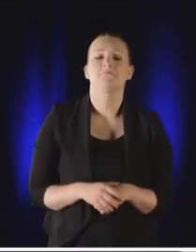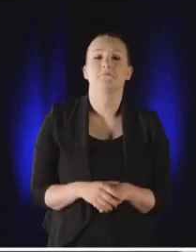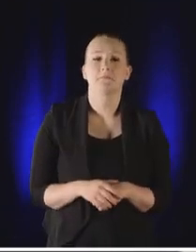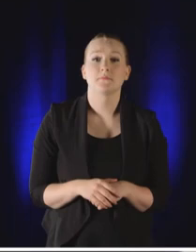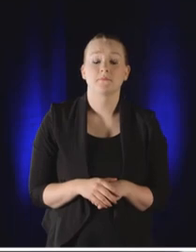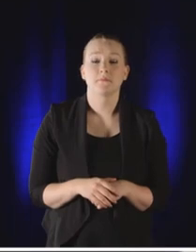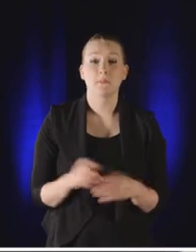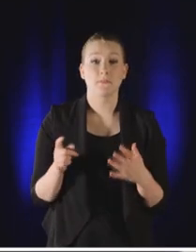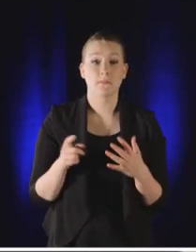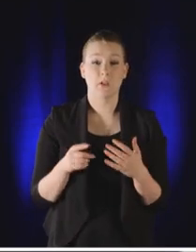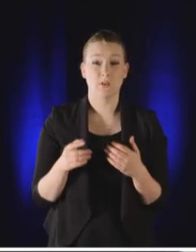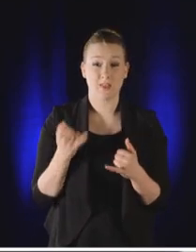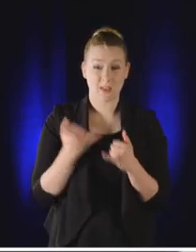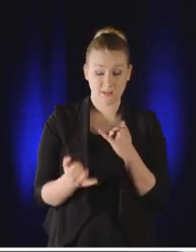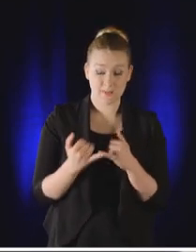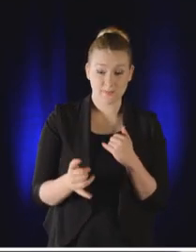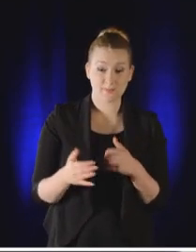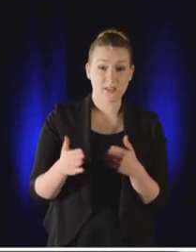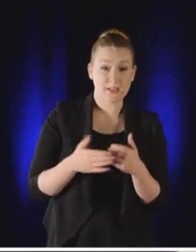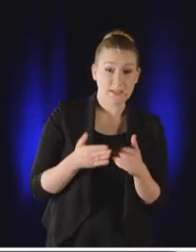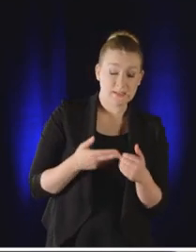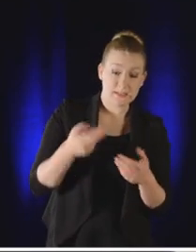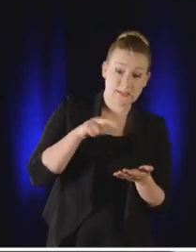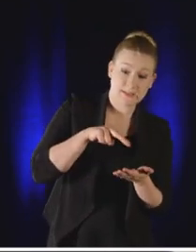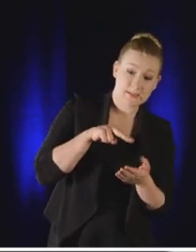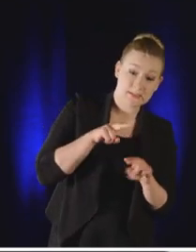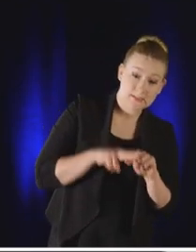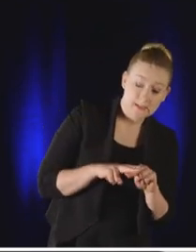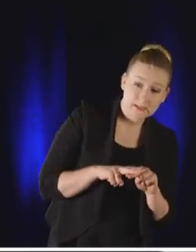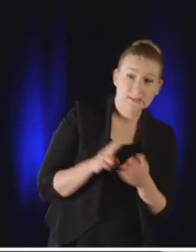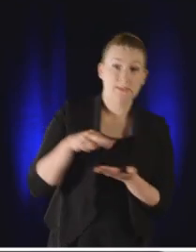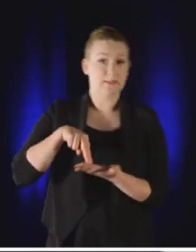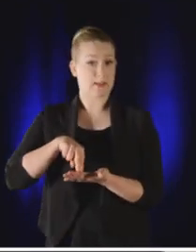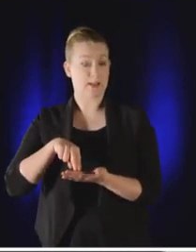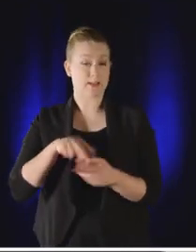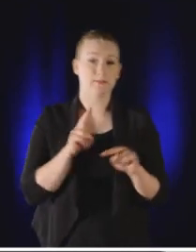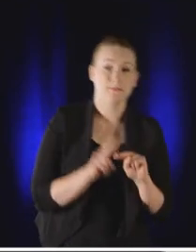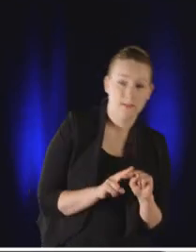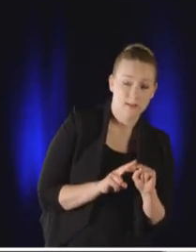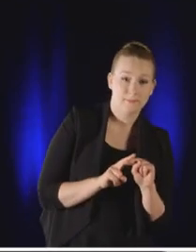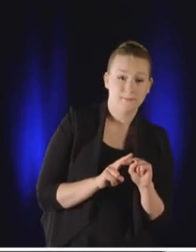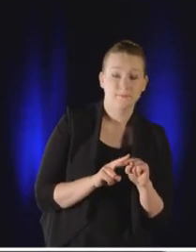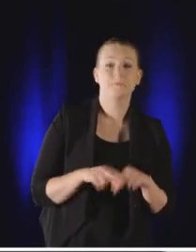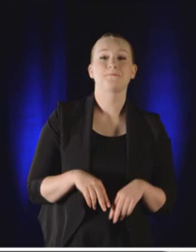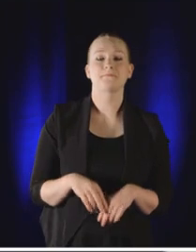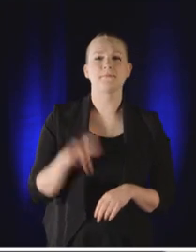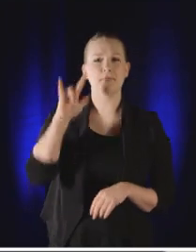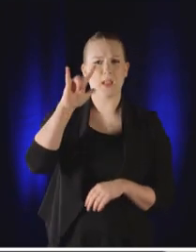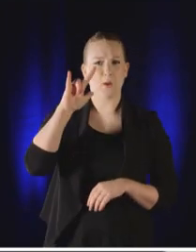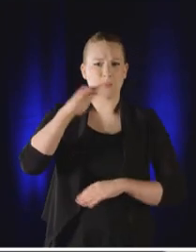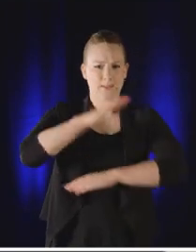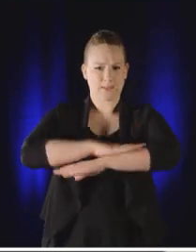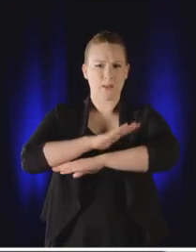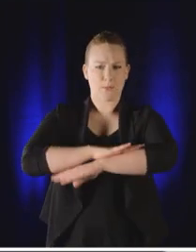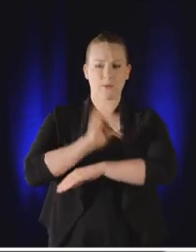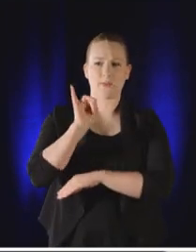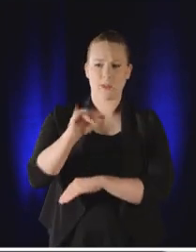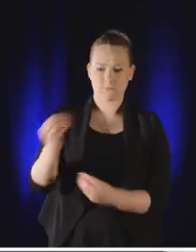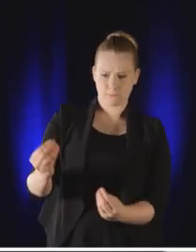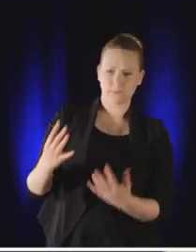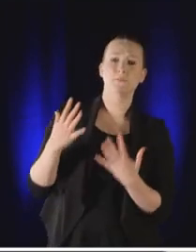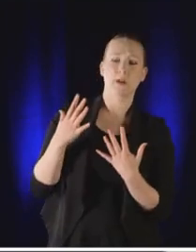easily get into and out of their desk, I drew inspiration from airplane tables that allowed you to pull your table up and put it to the